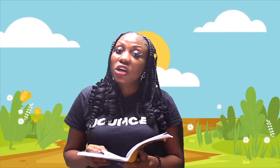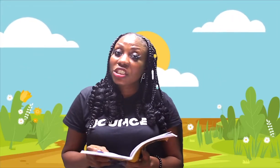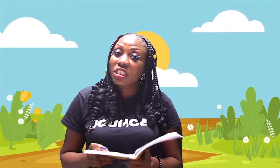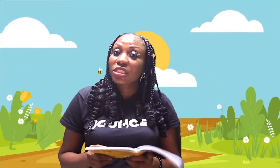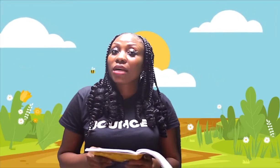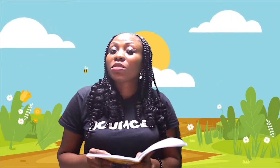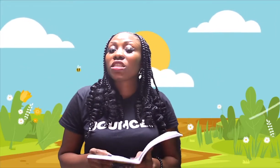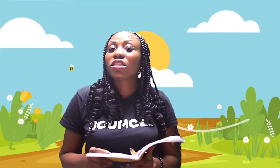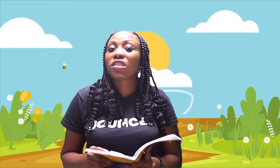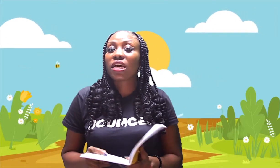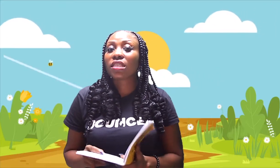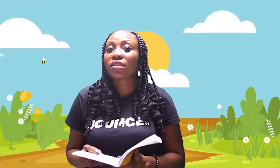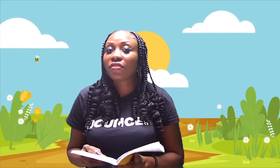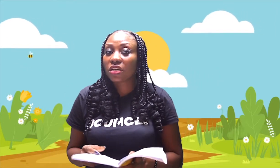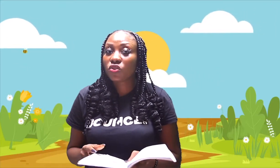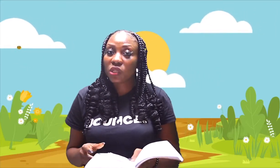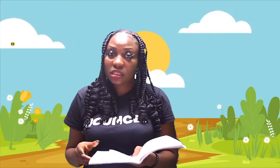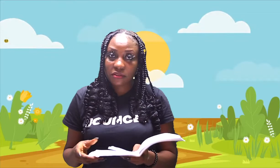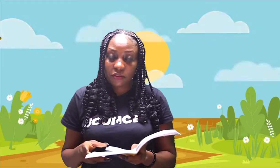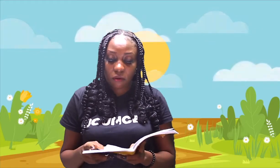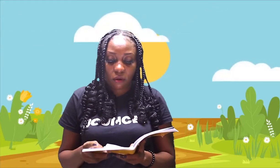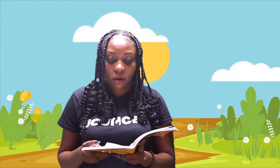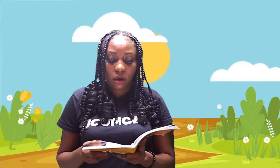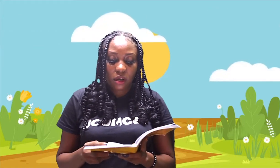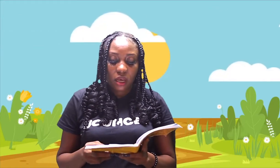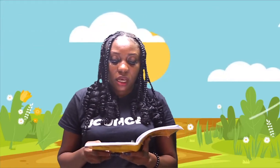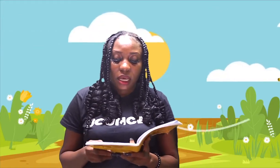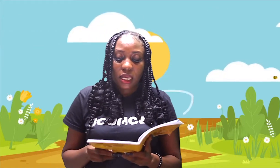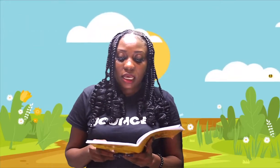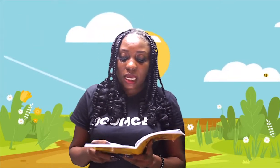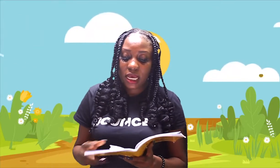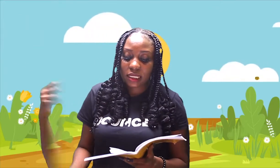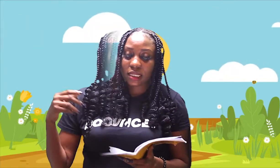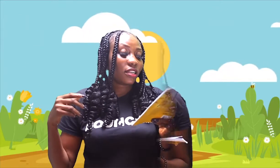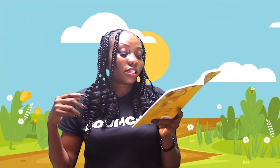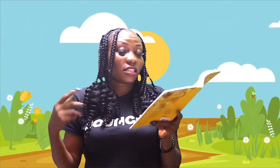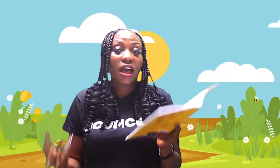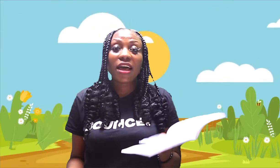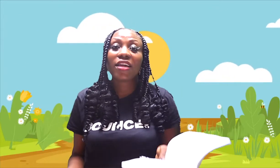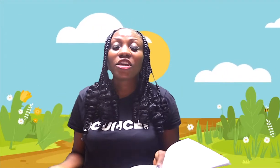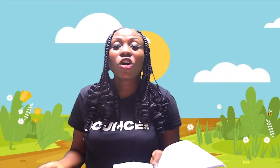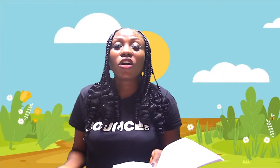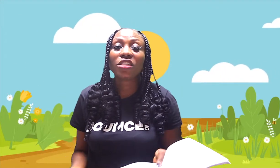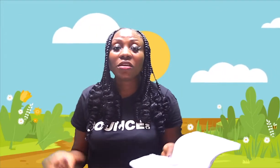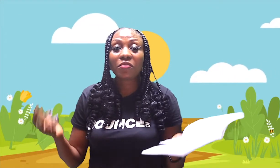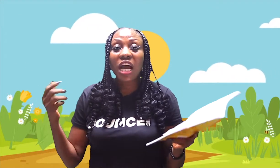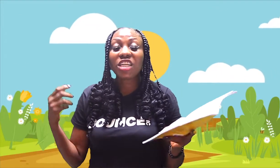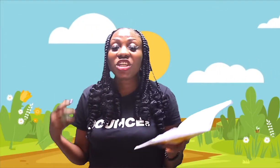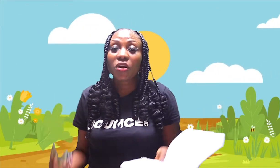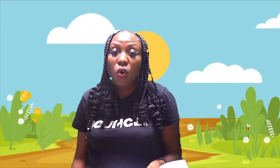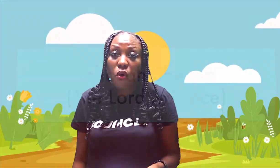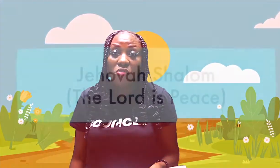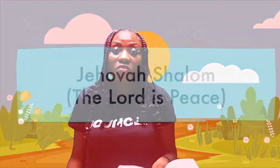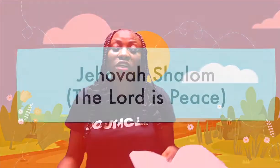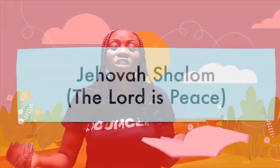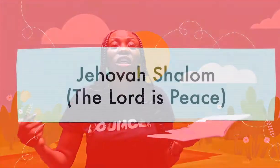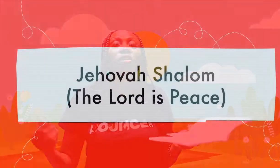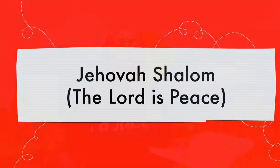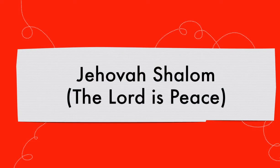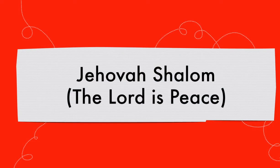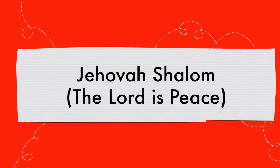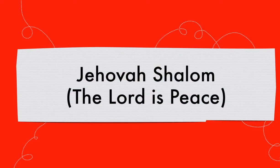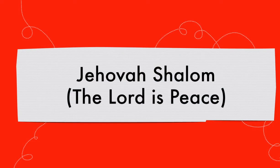5. Judges chapter 6 verse 24. Yes. There they called him